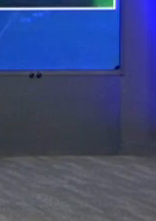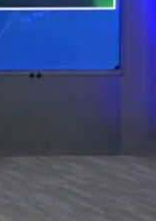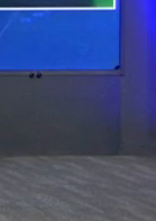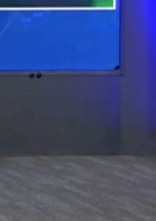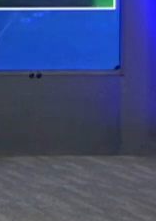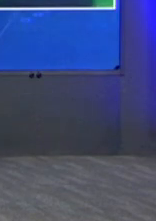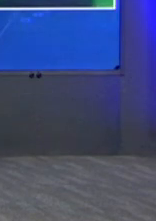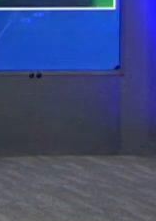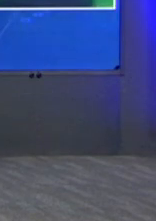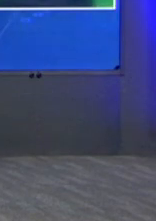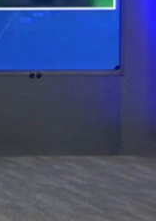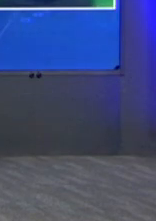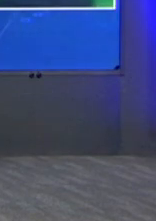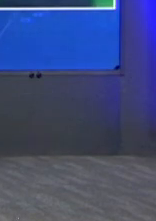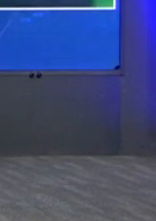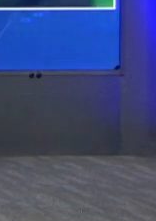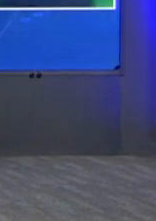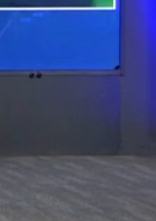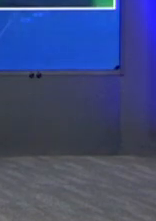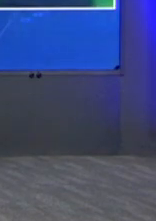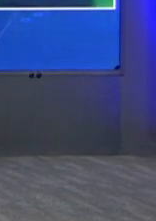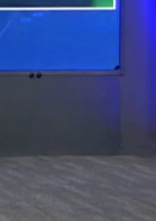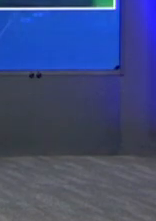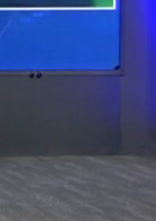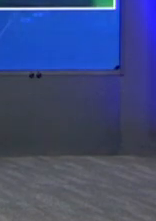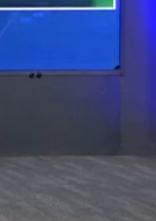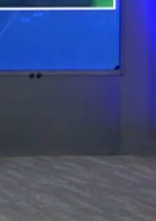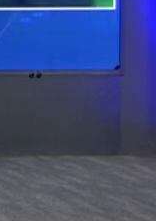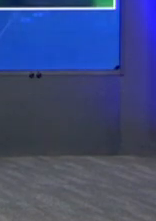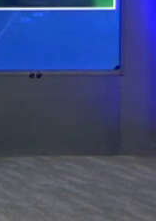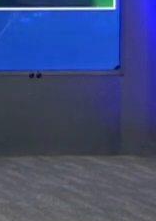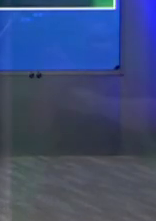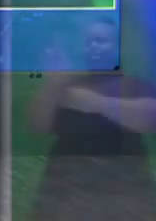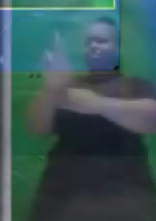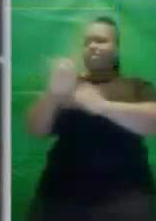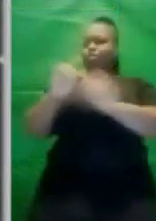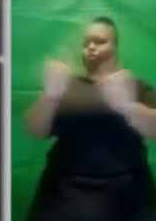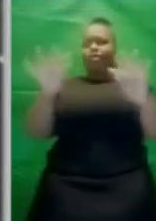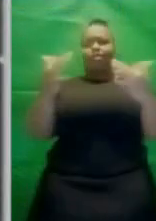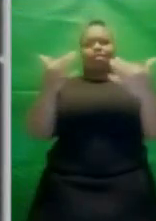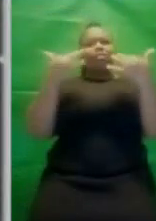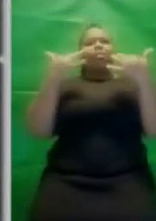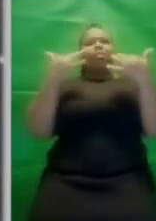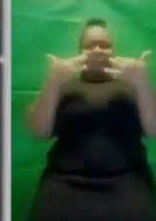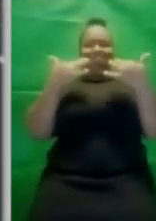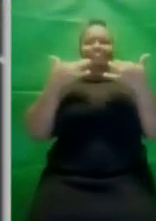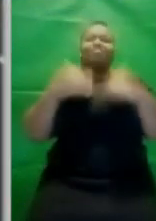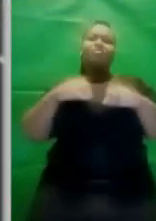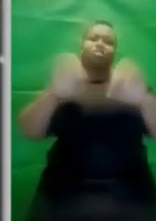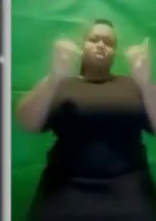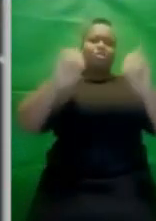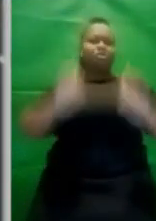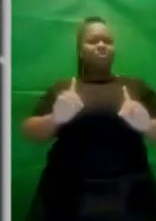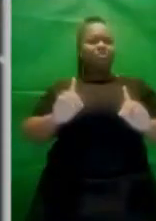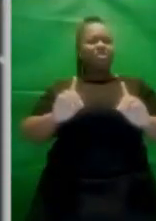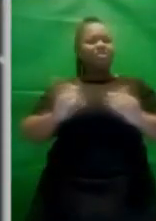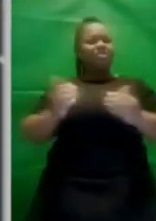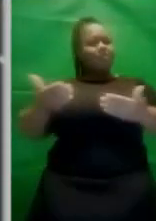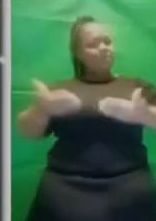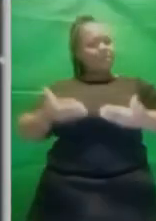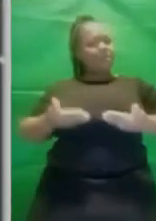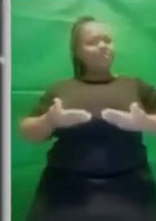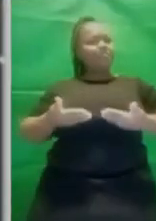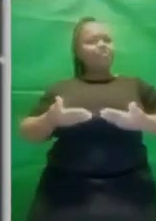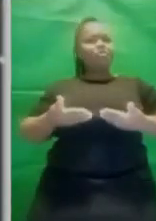A very good evening to you, Peter, and your viewers. And I think let me also at this time give a special welcome also to your